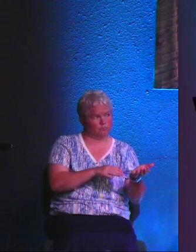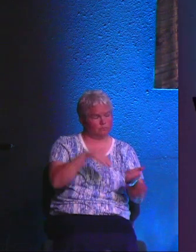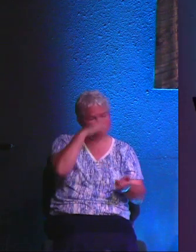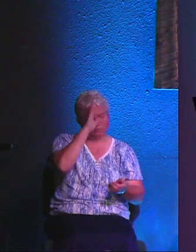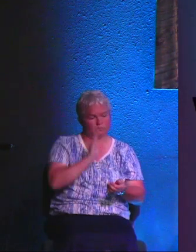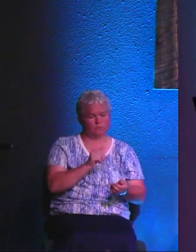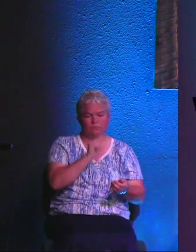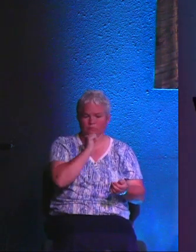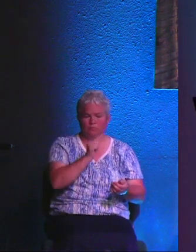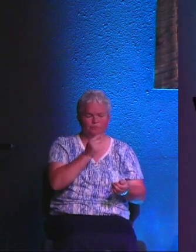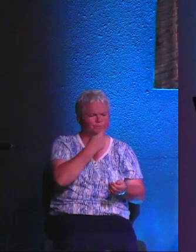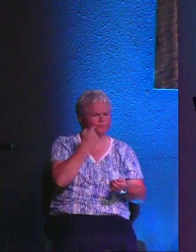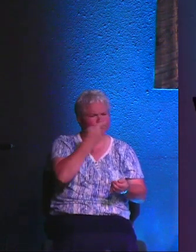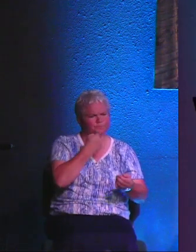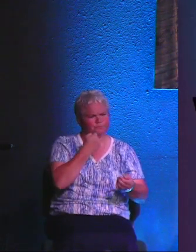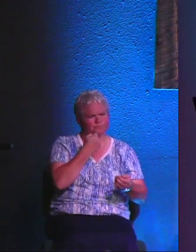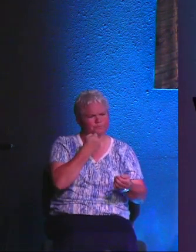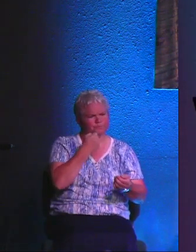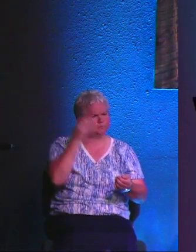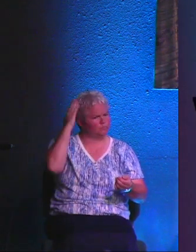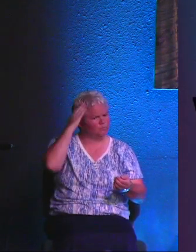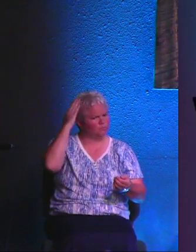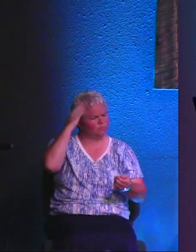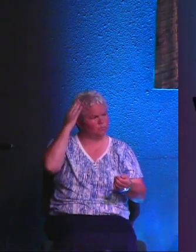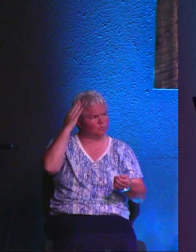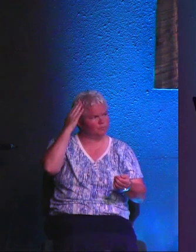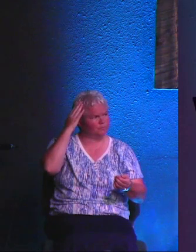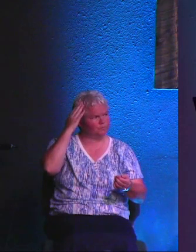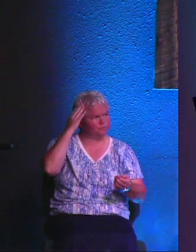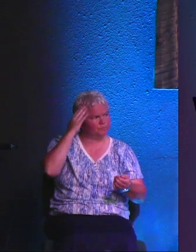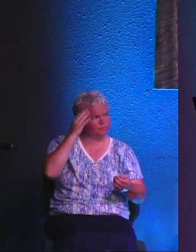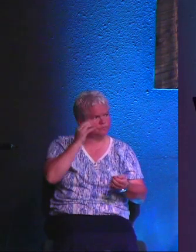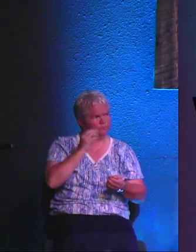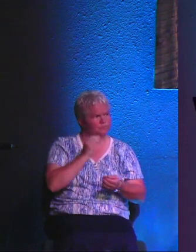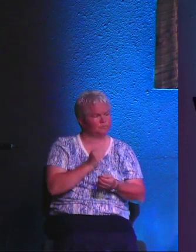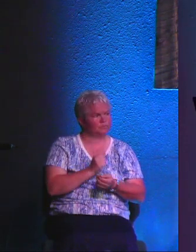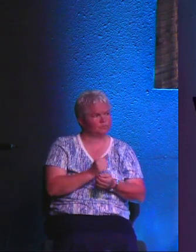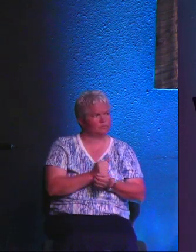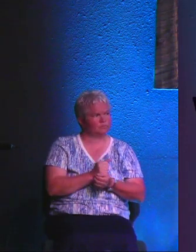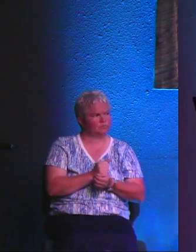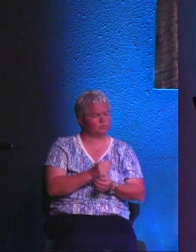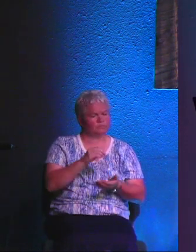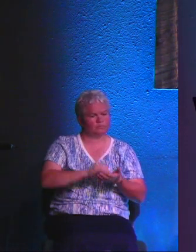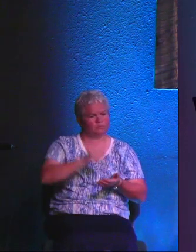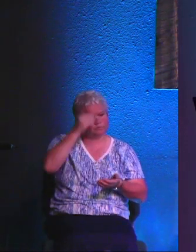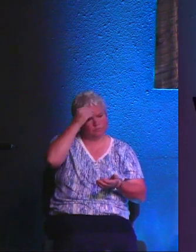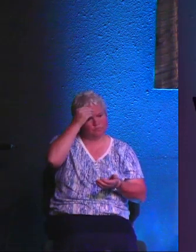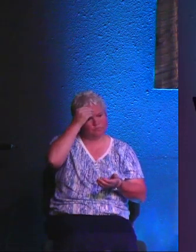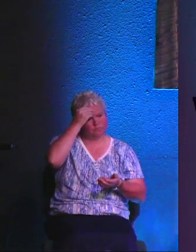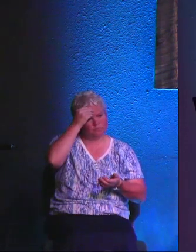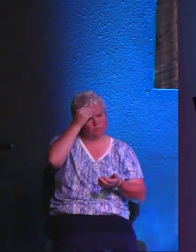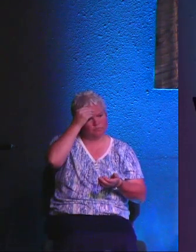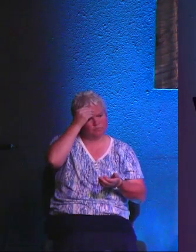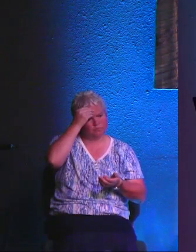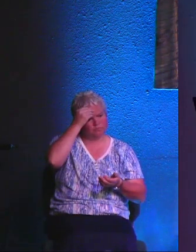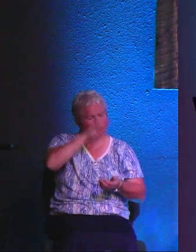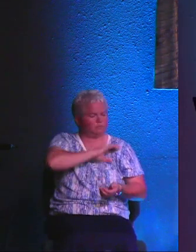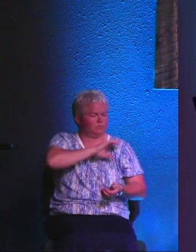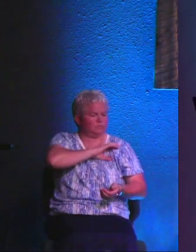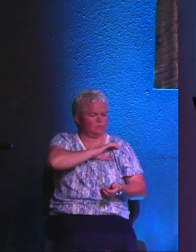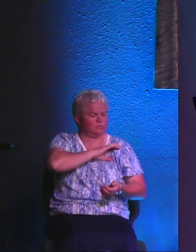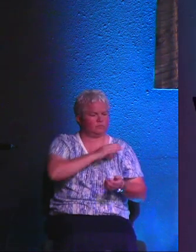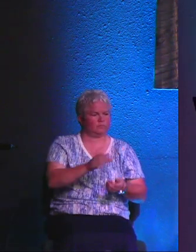Thoughts of not knowing who I was anymore would be filled with who God says I am, as I learn more about my identity in